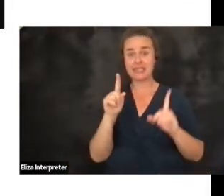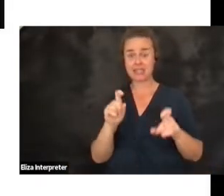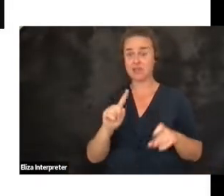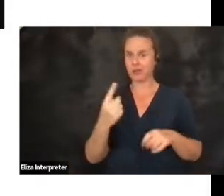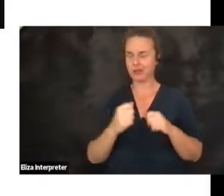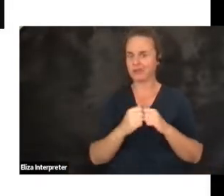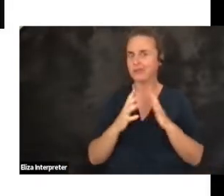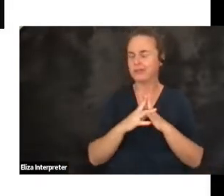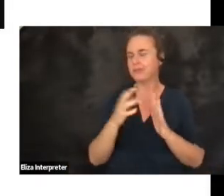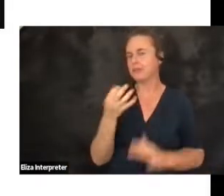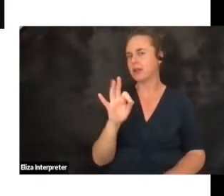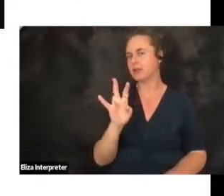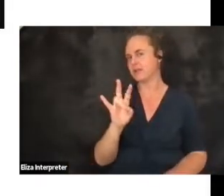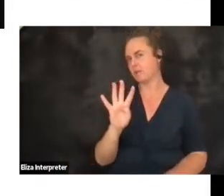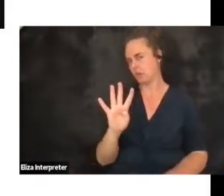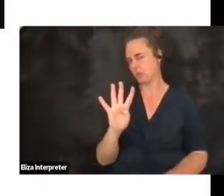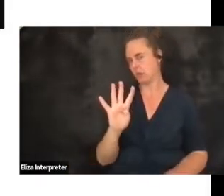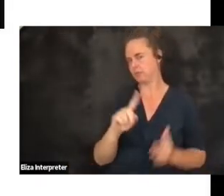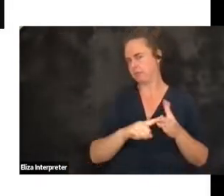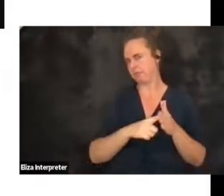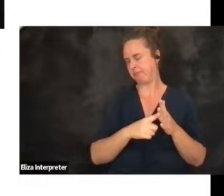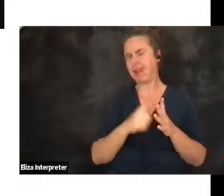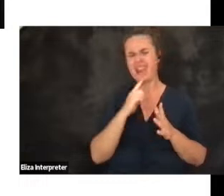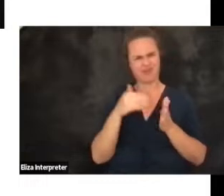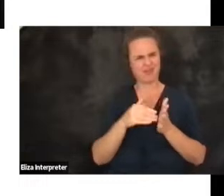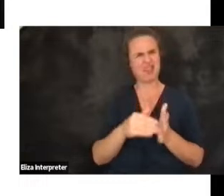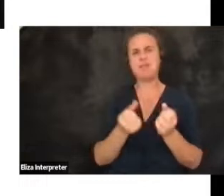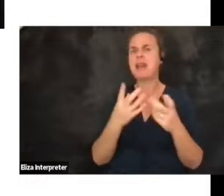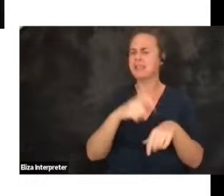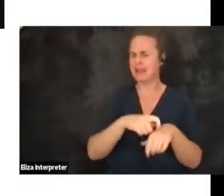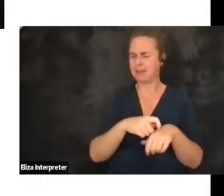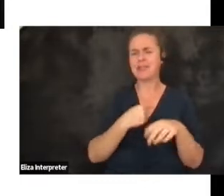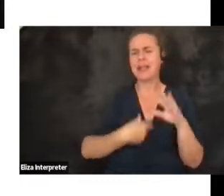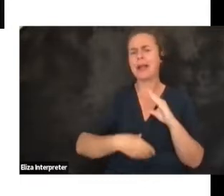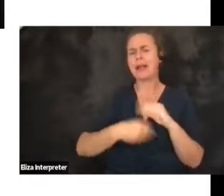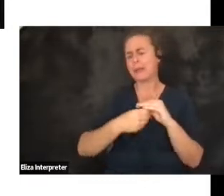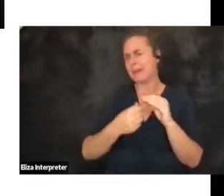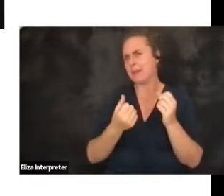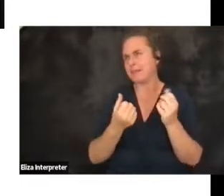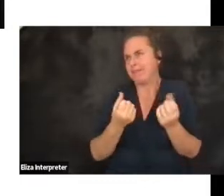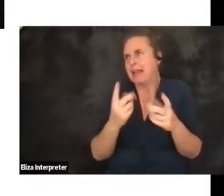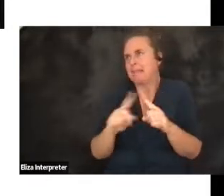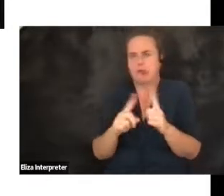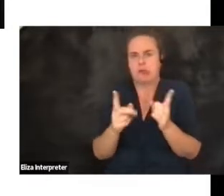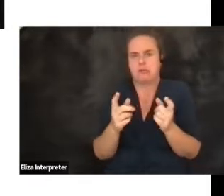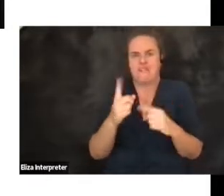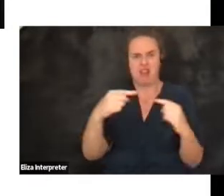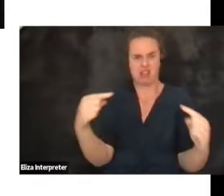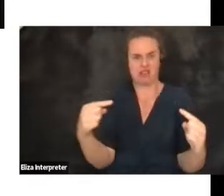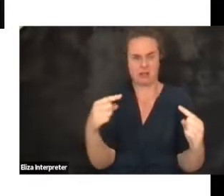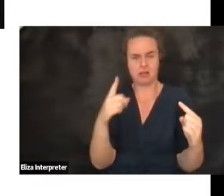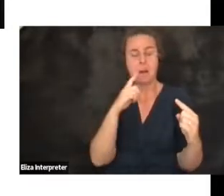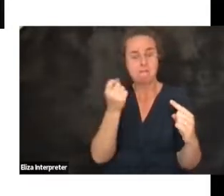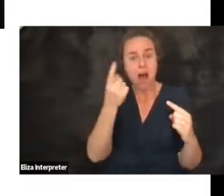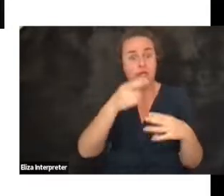been repeated many times with a lot of variation. And it's been really consistent